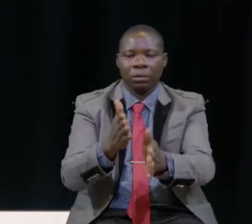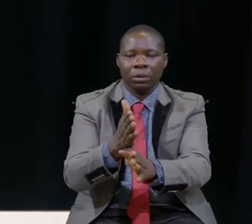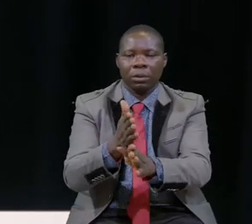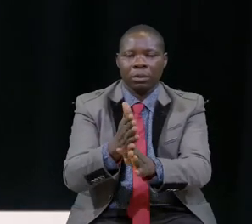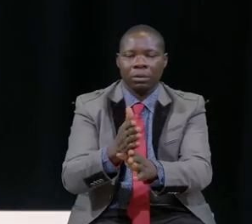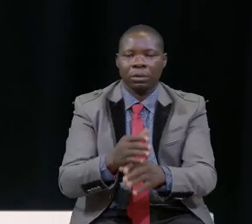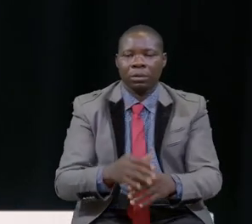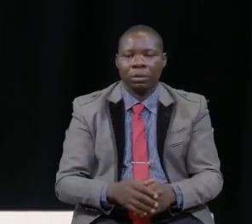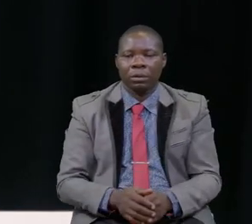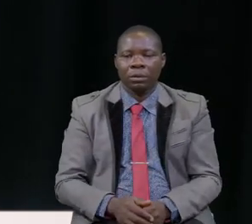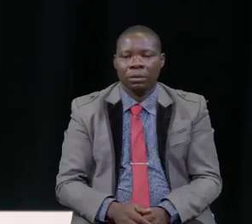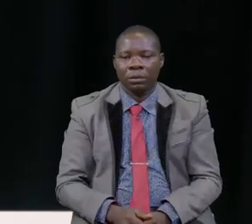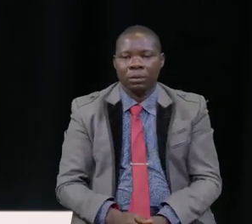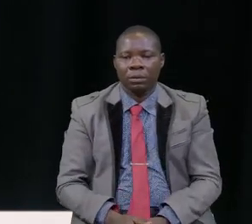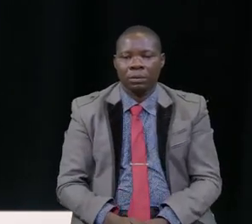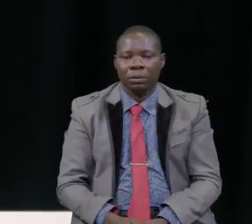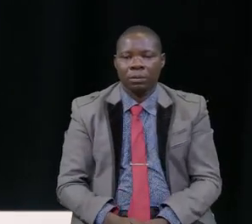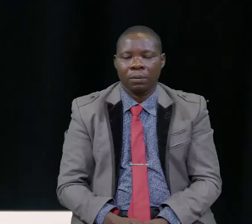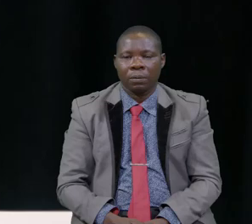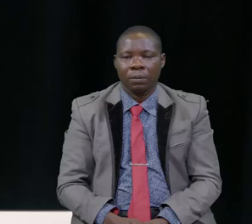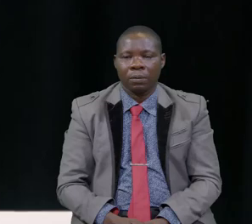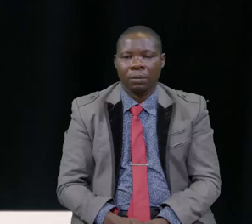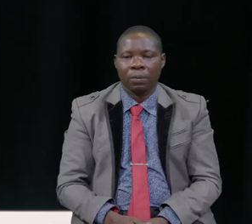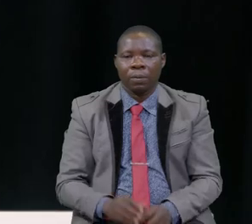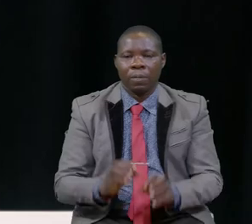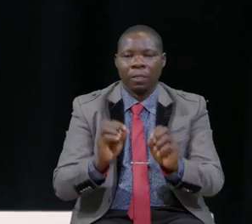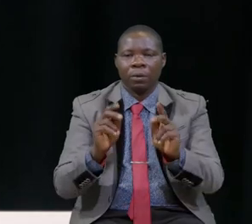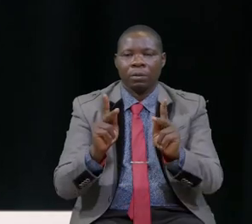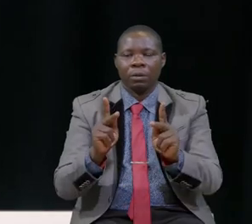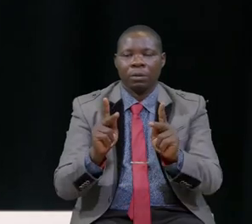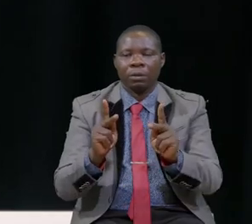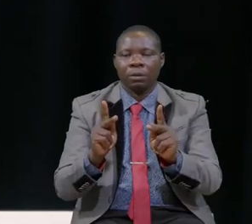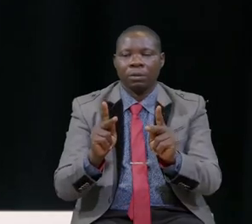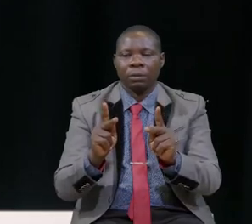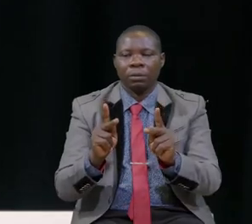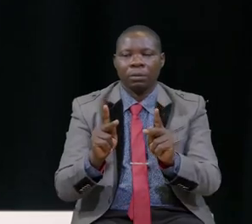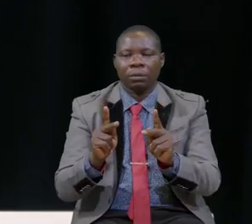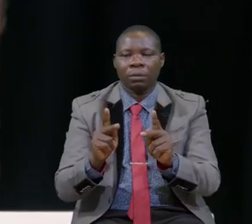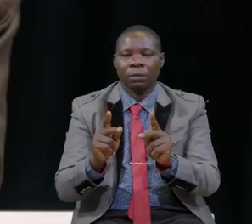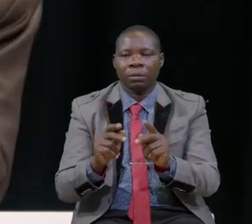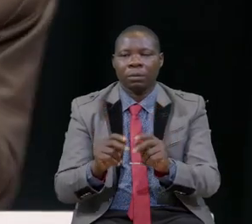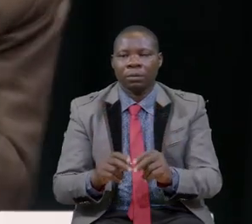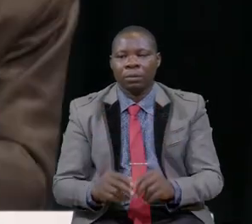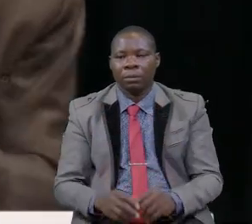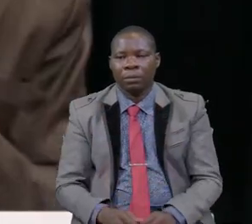okay.